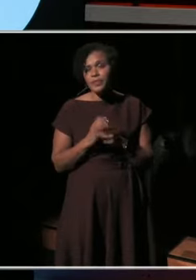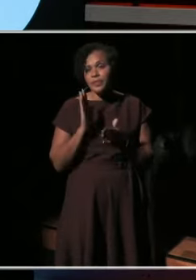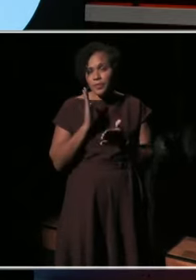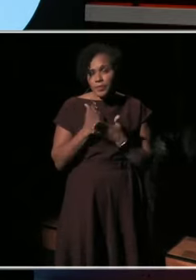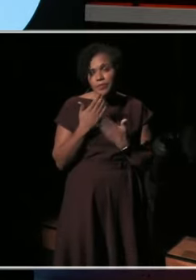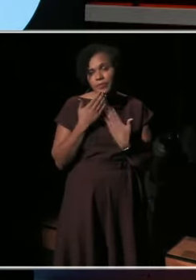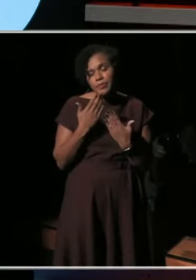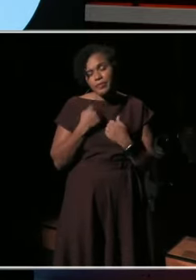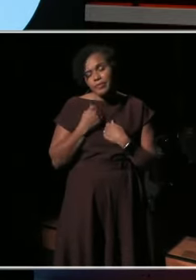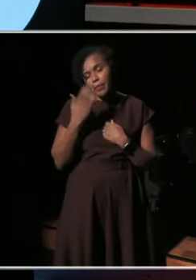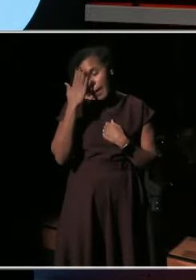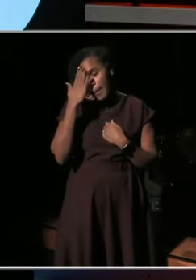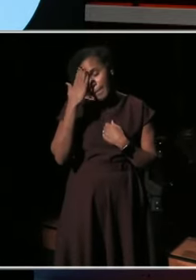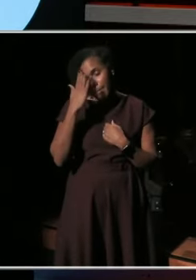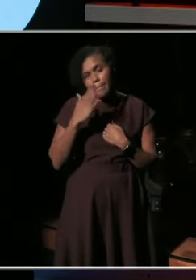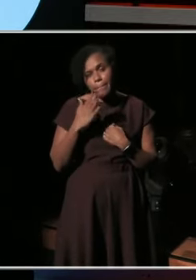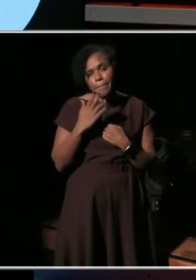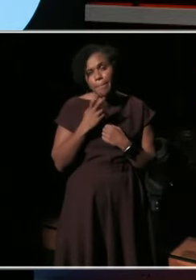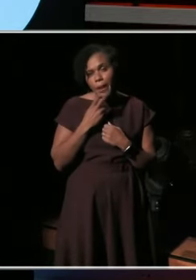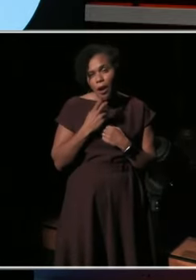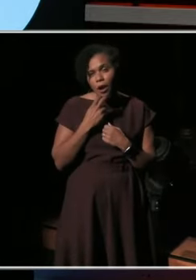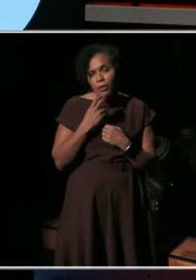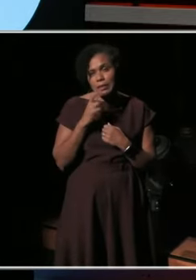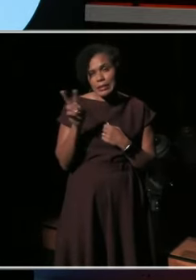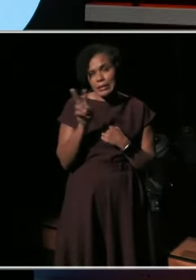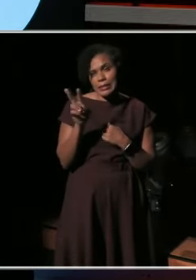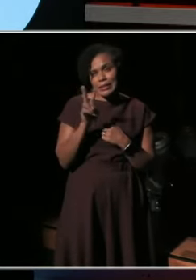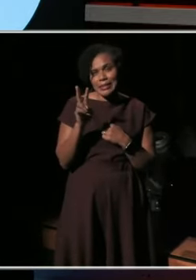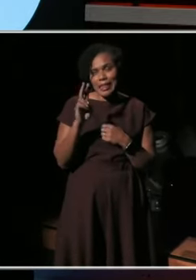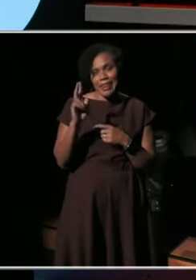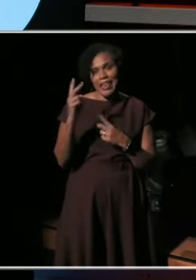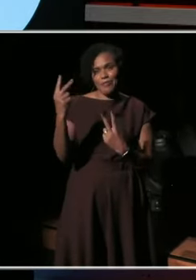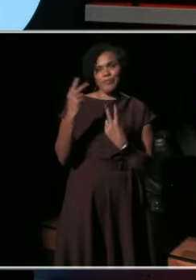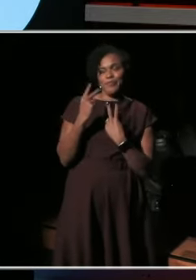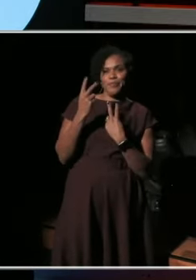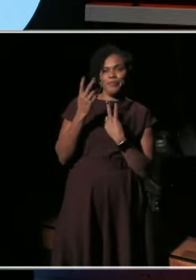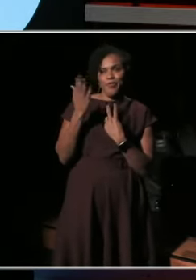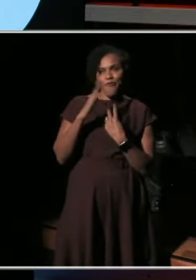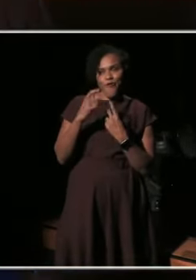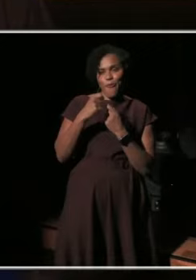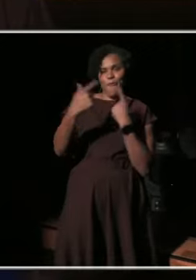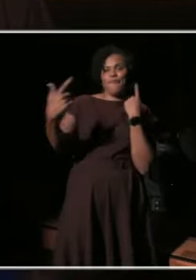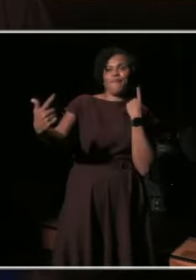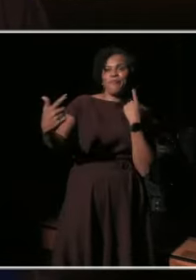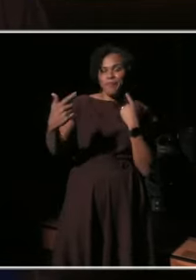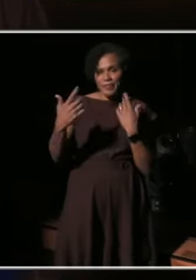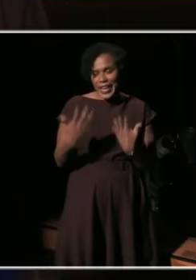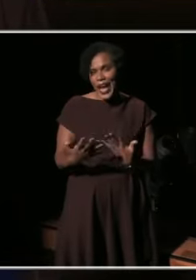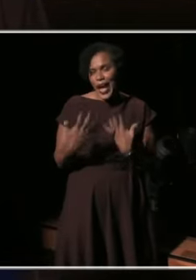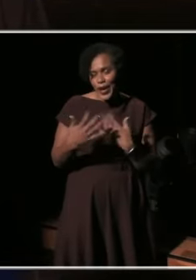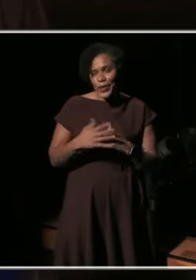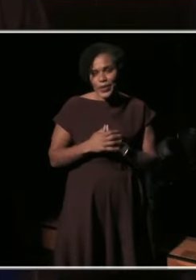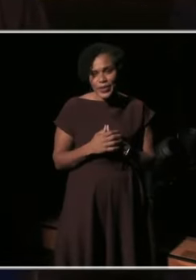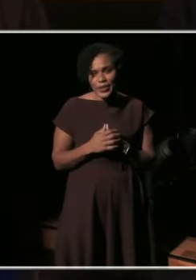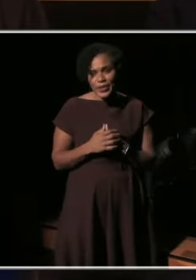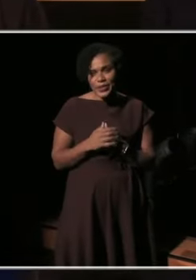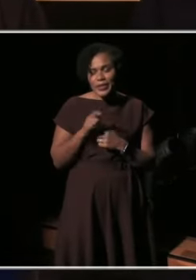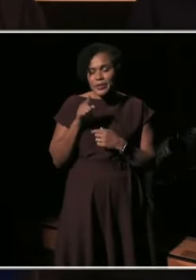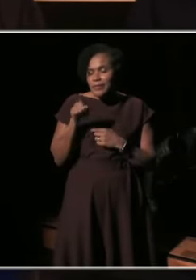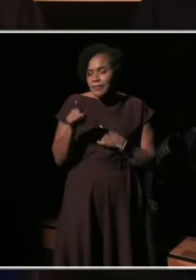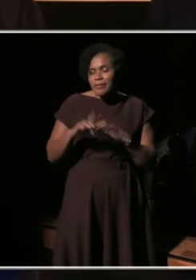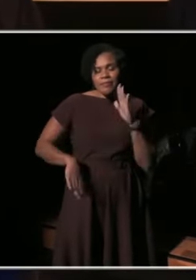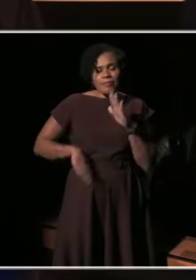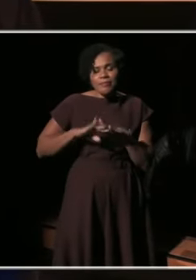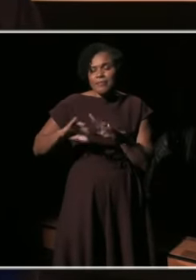definitely want to thank my mother and my Auntie Lane. They're watching from afar right now, but really for their unwavering